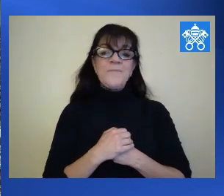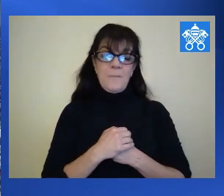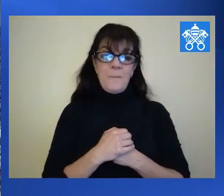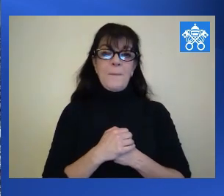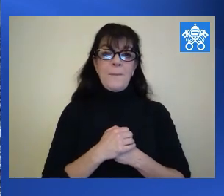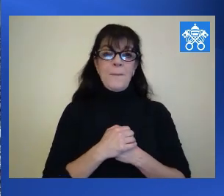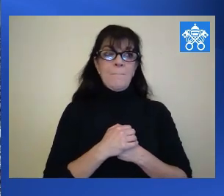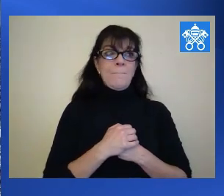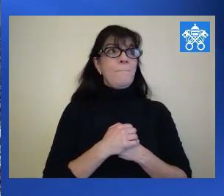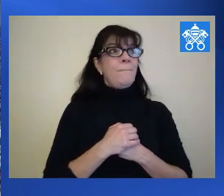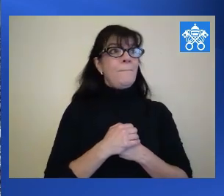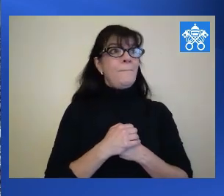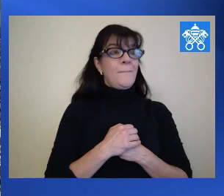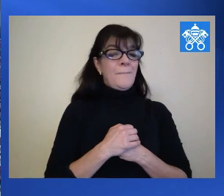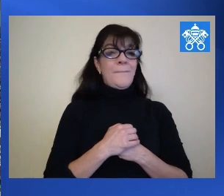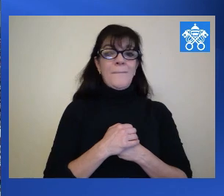today.